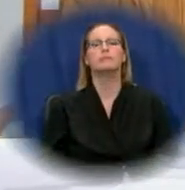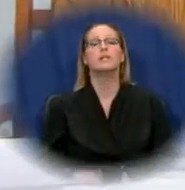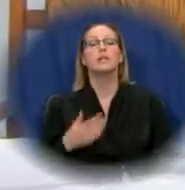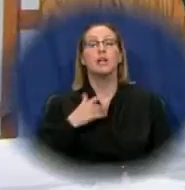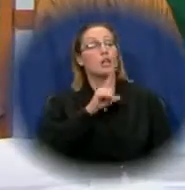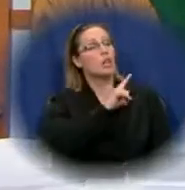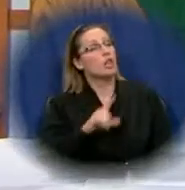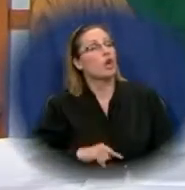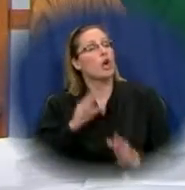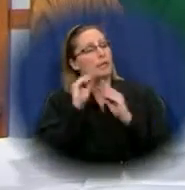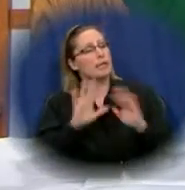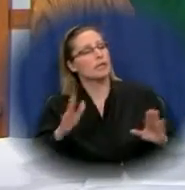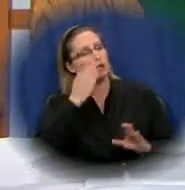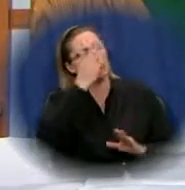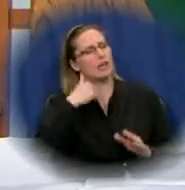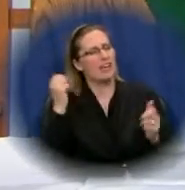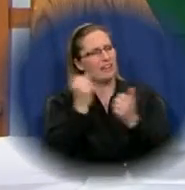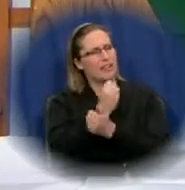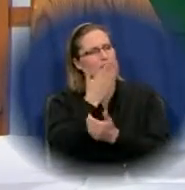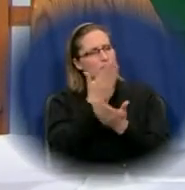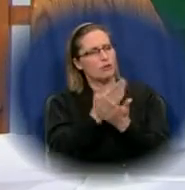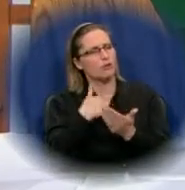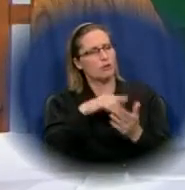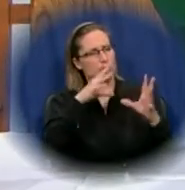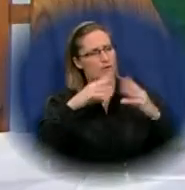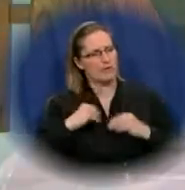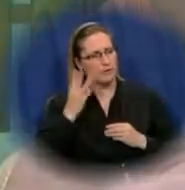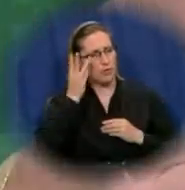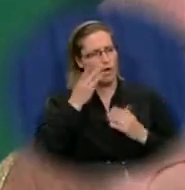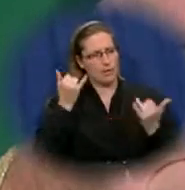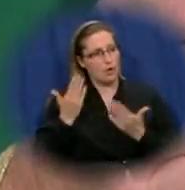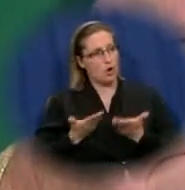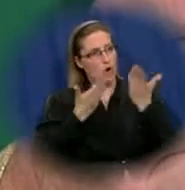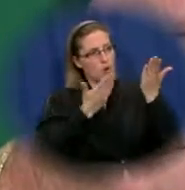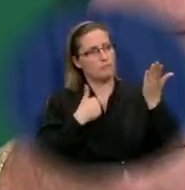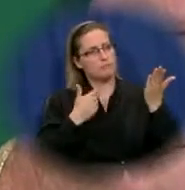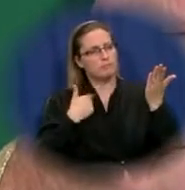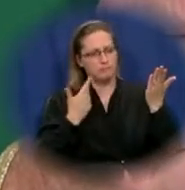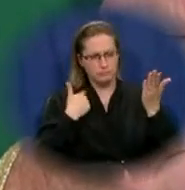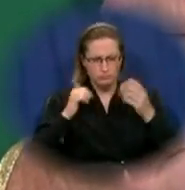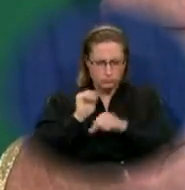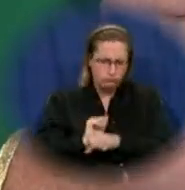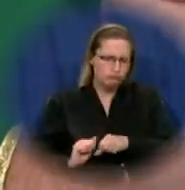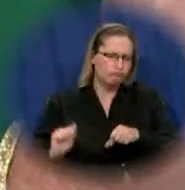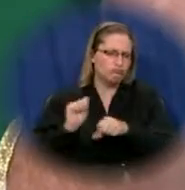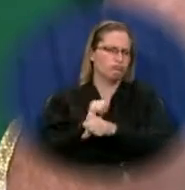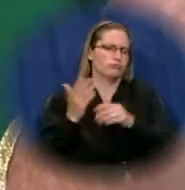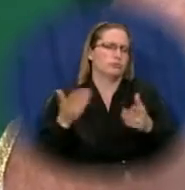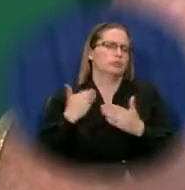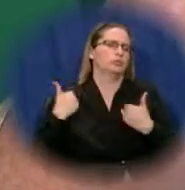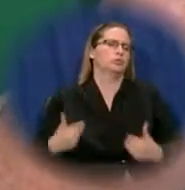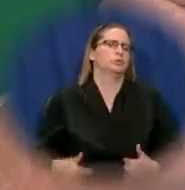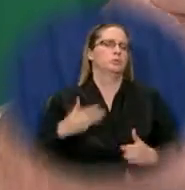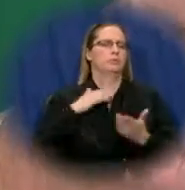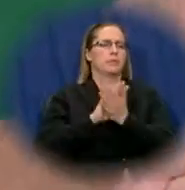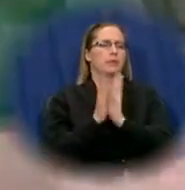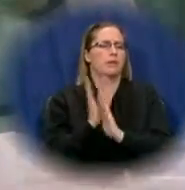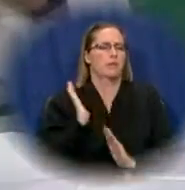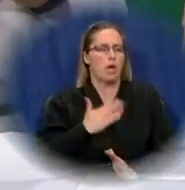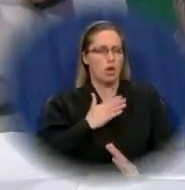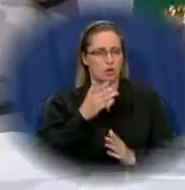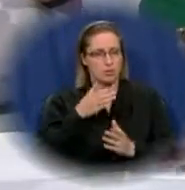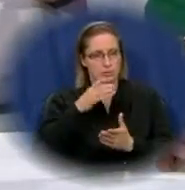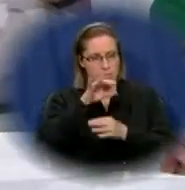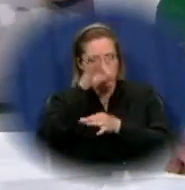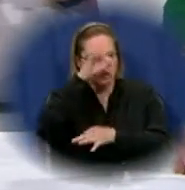Blessed are you, Lord God of all creation, for through your goodness we have received the wine we offer you. Fruit of the vine and work of human hands, it will become our spiritual